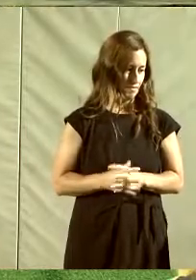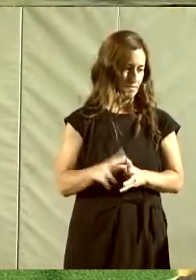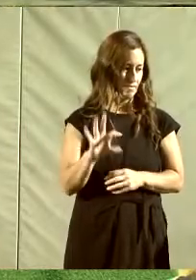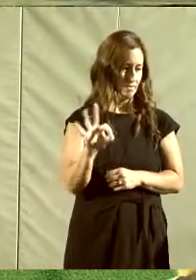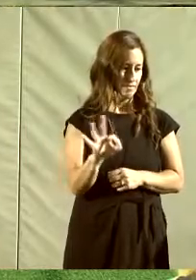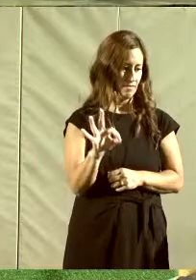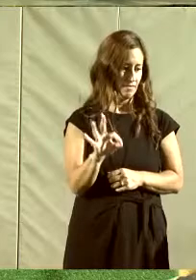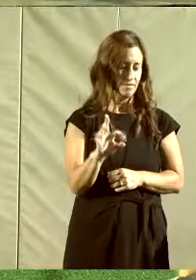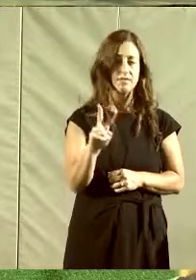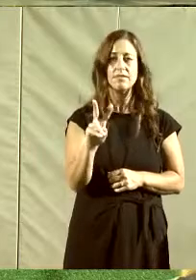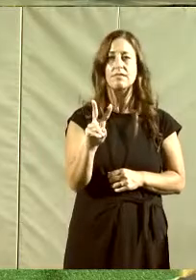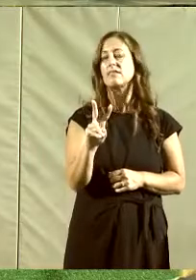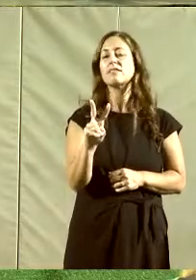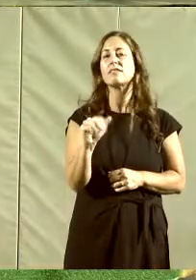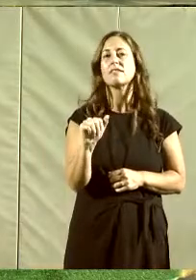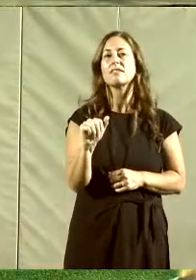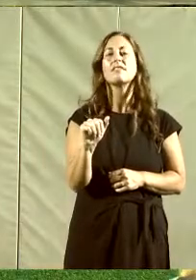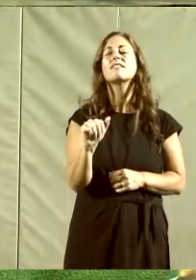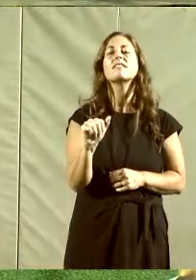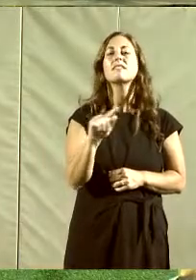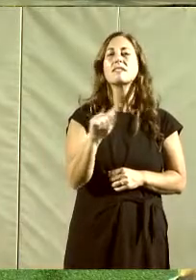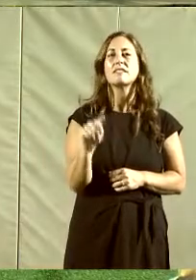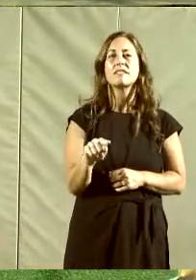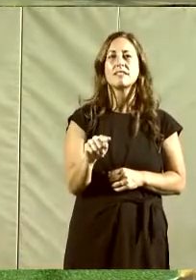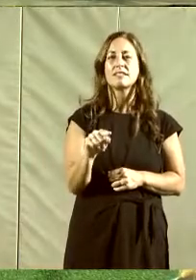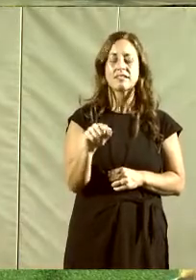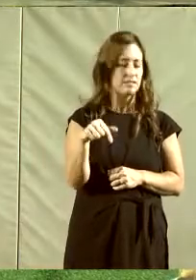Francisco Javier Rosales Vasquez.